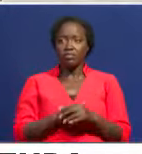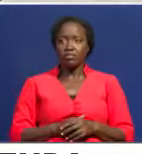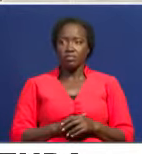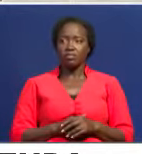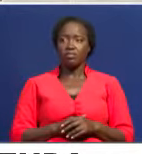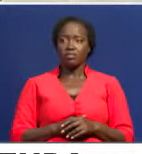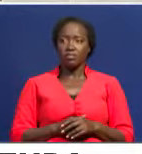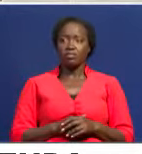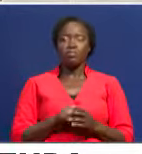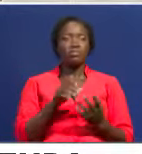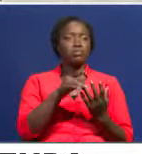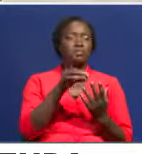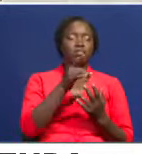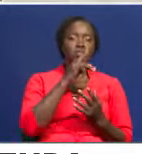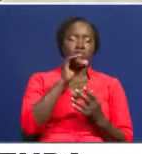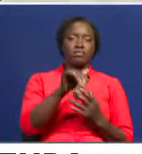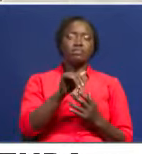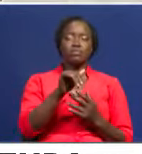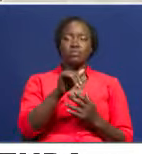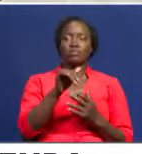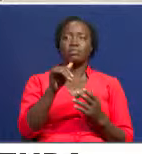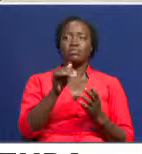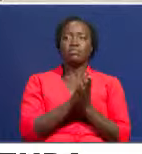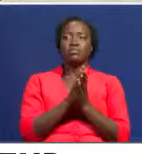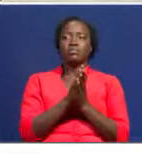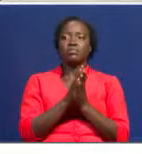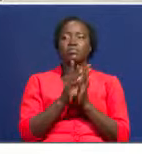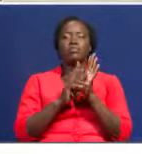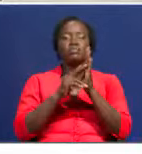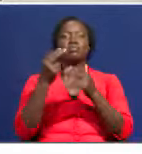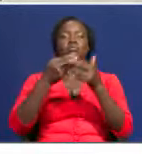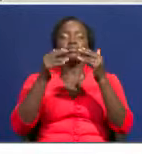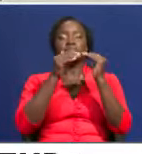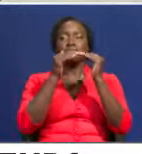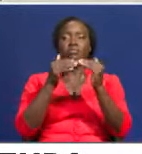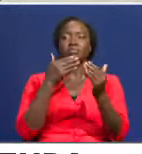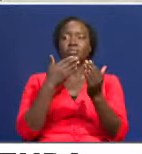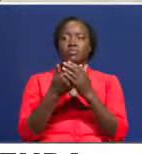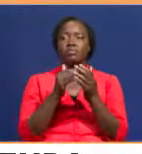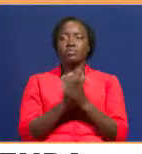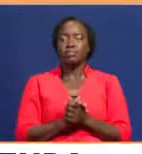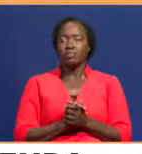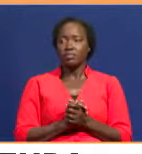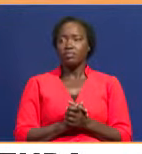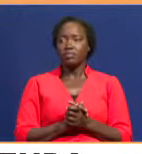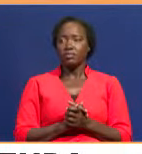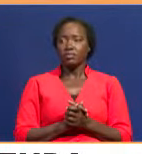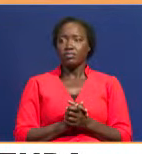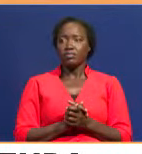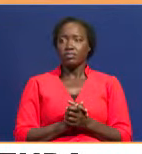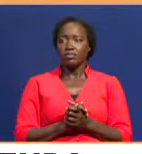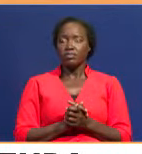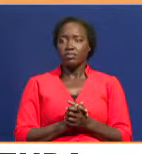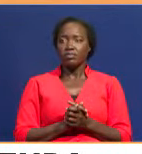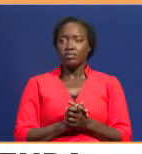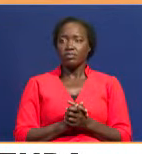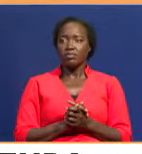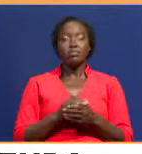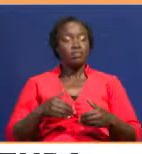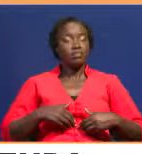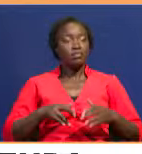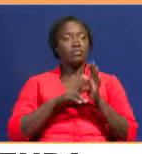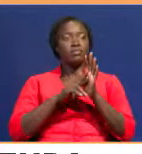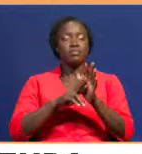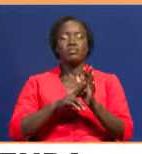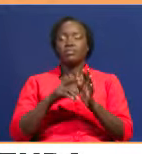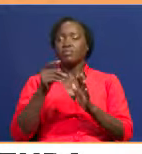in terms of nomination so that they get to presidential at the highest level. Thank you so much. That is our cue. Thank you so much, Moses Olekachike, a youth